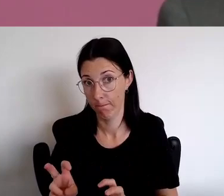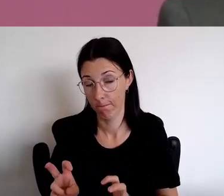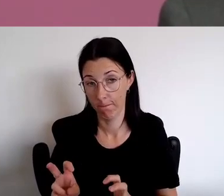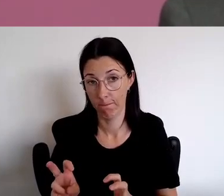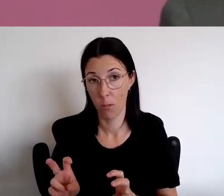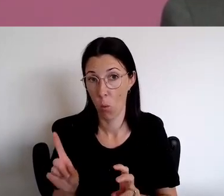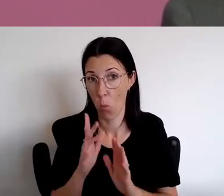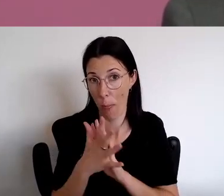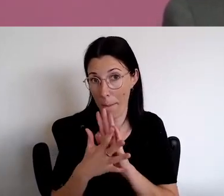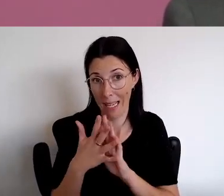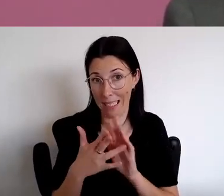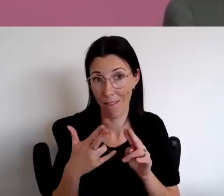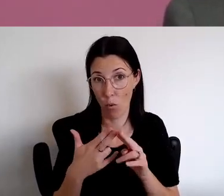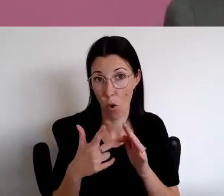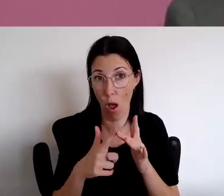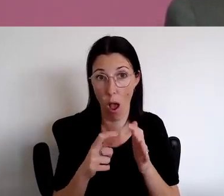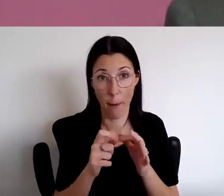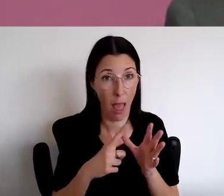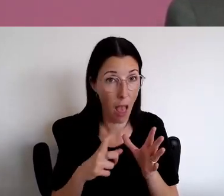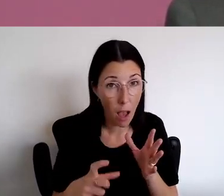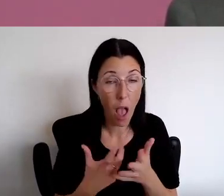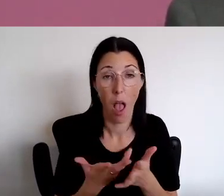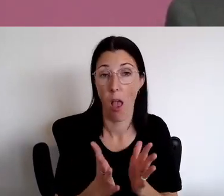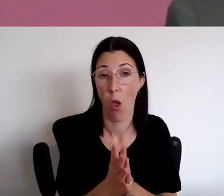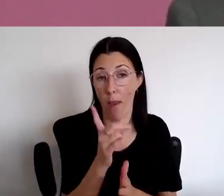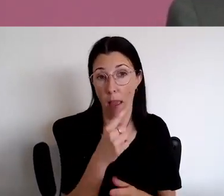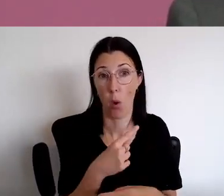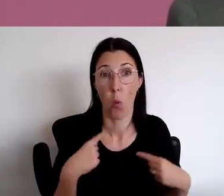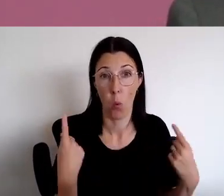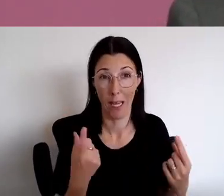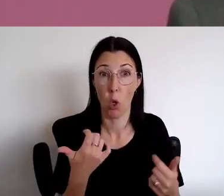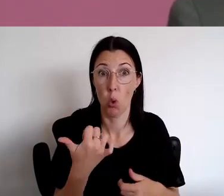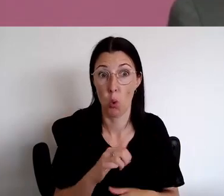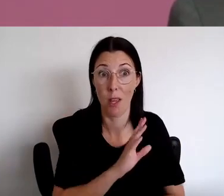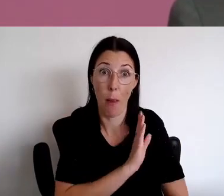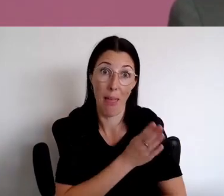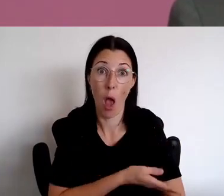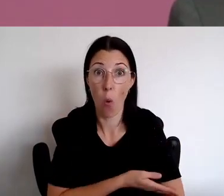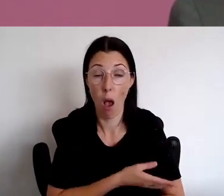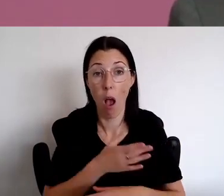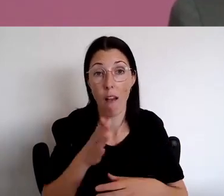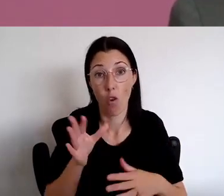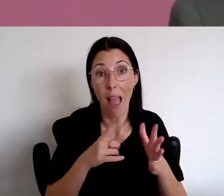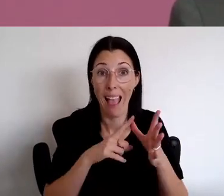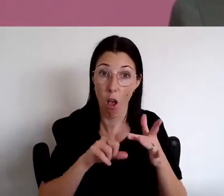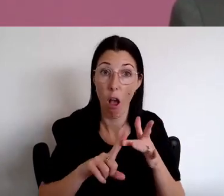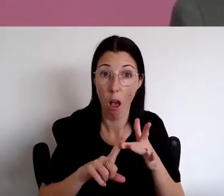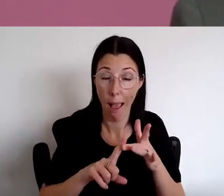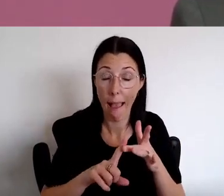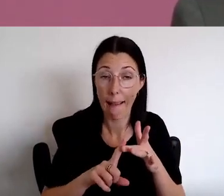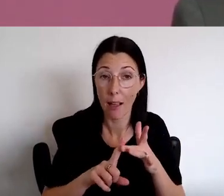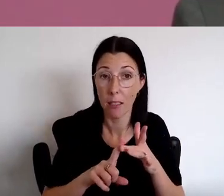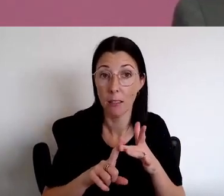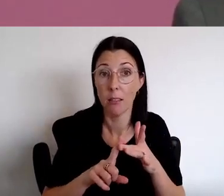that means for IBAC and how IBAC can harness really the power of artificial intelligence and machine learning for